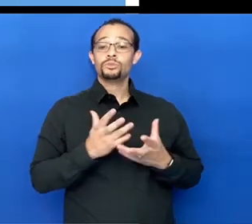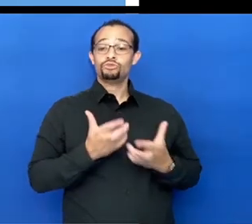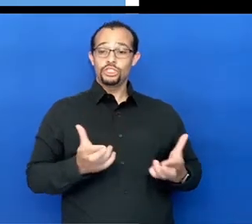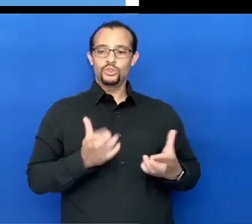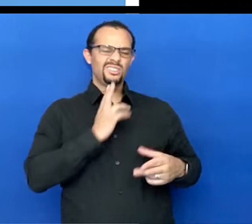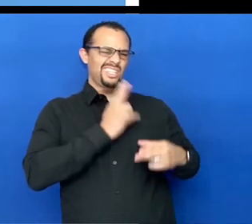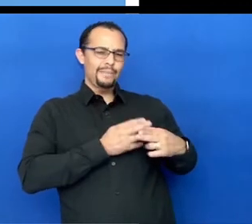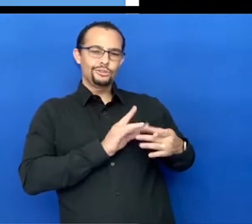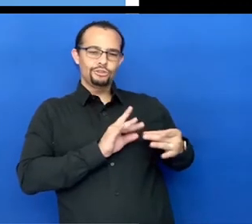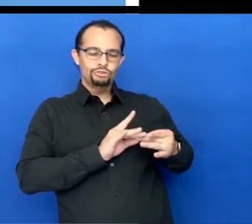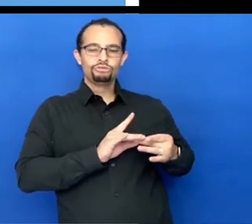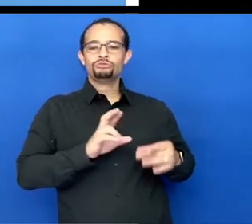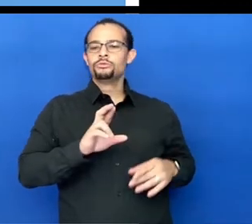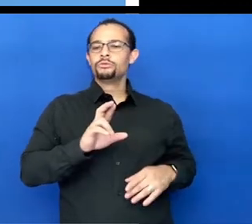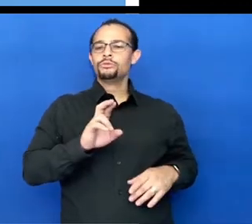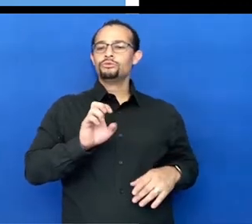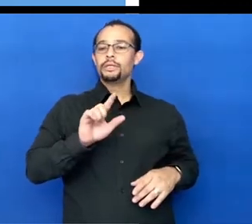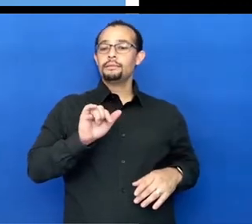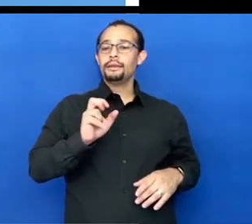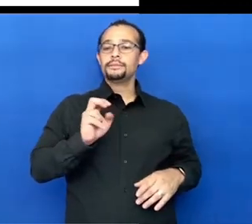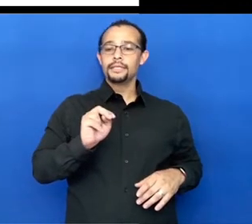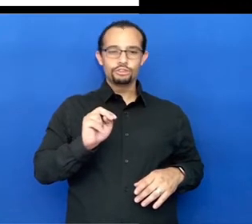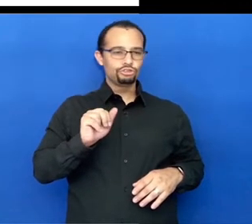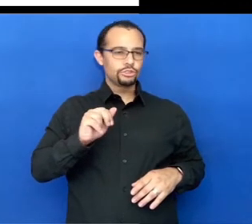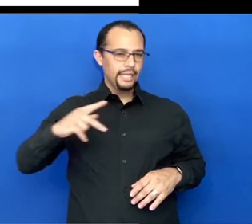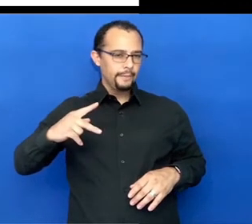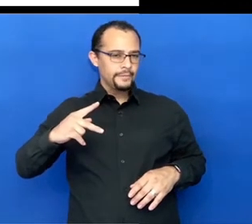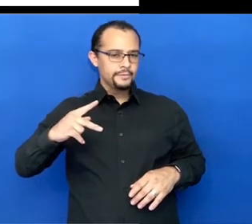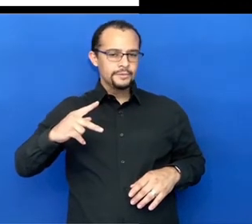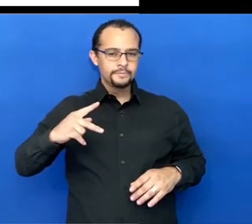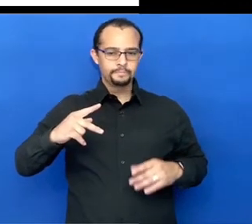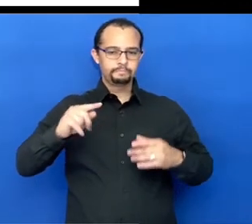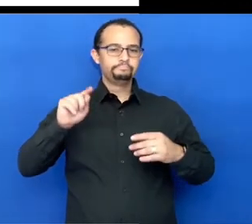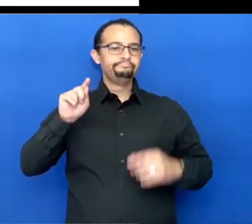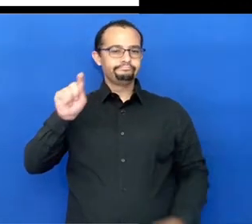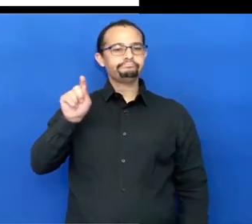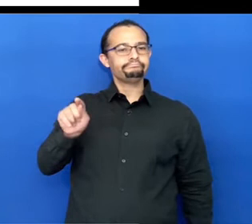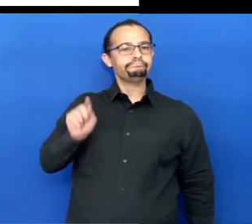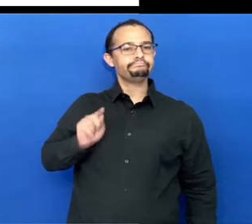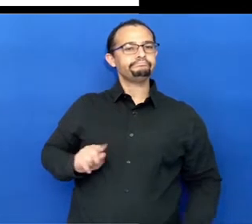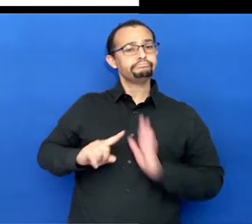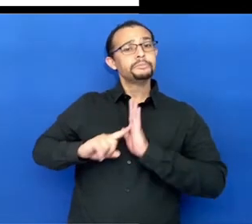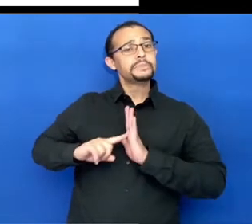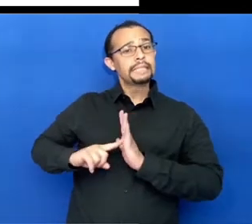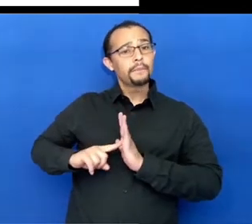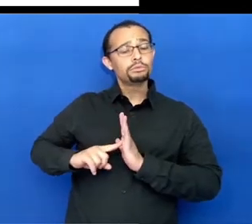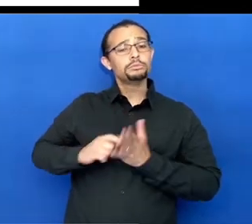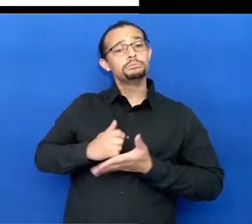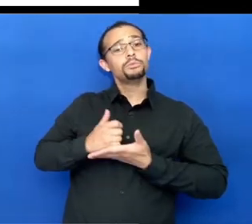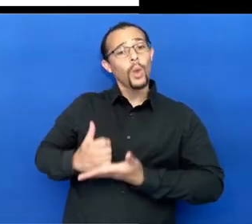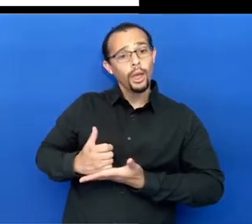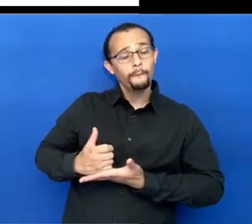So some of these resources that I'm referring to, I alluded to those relaxation and mindfulness